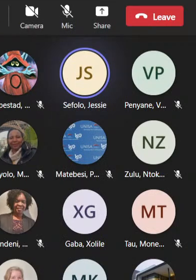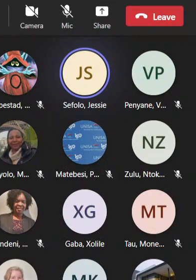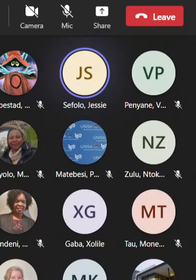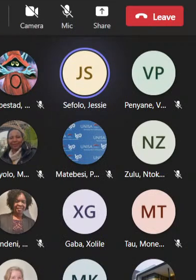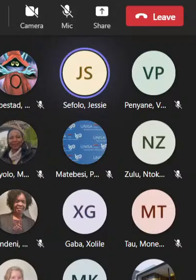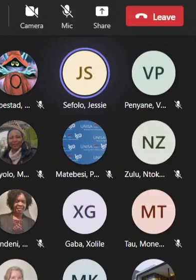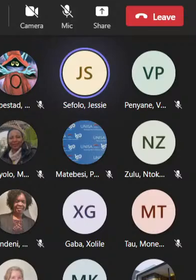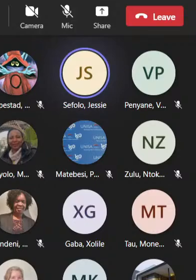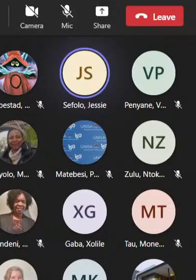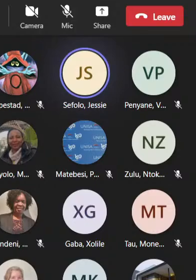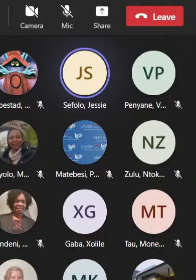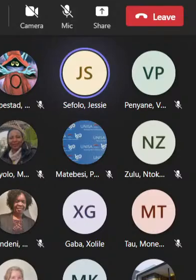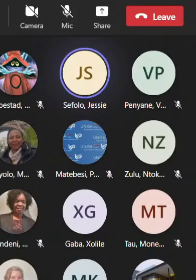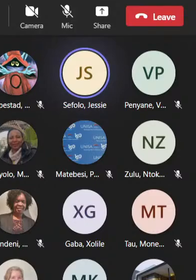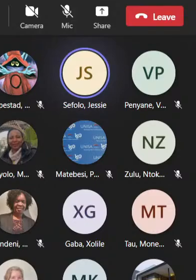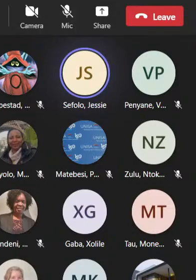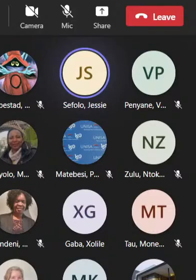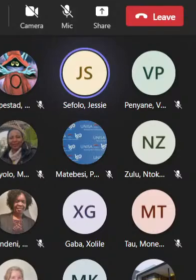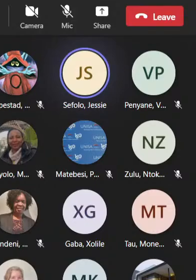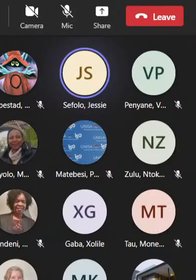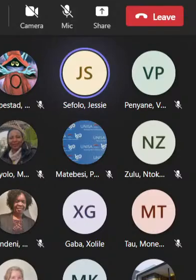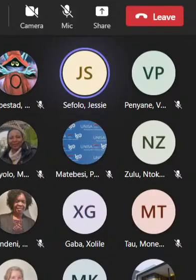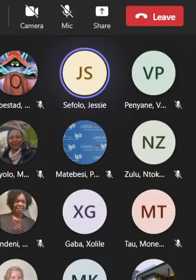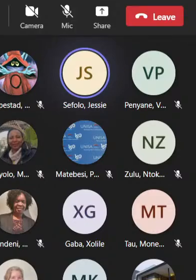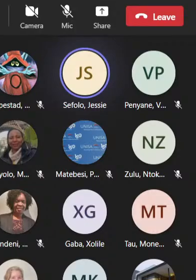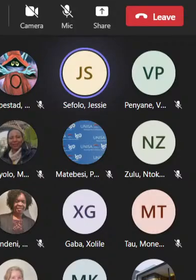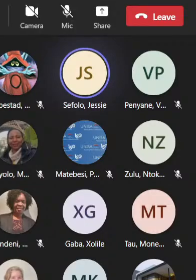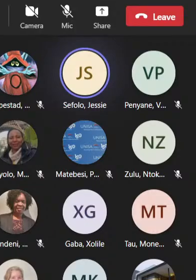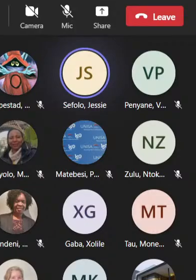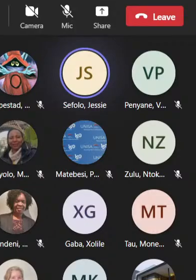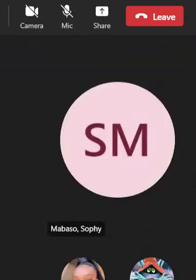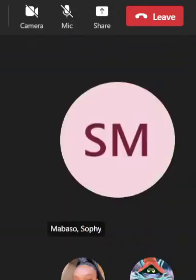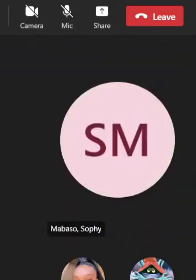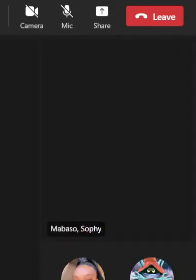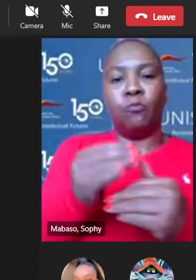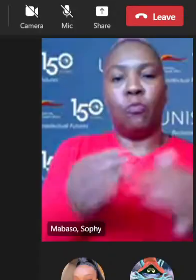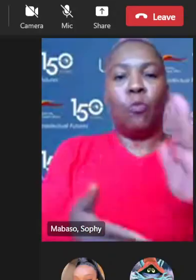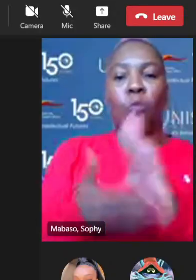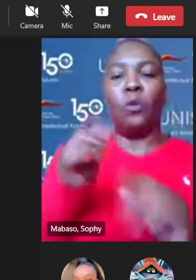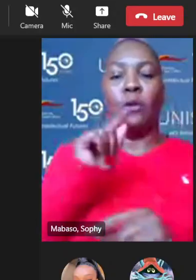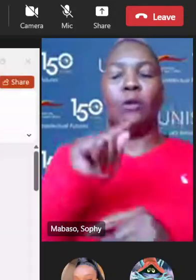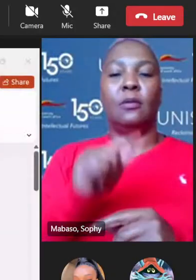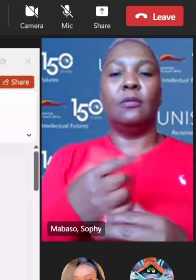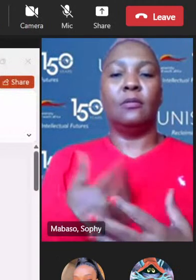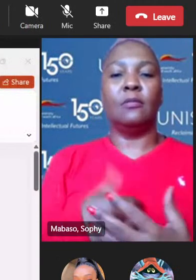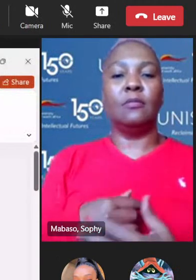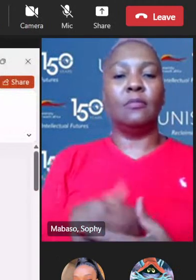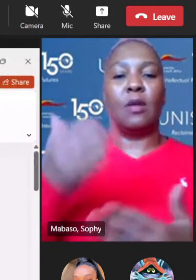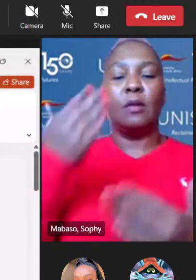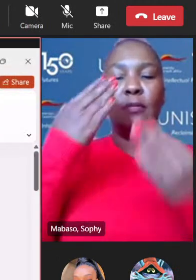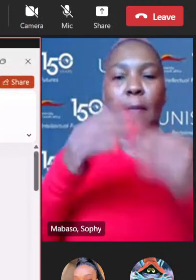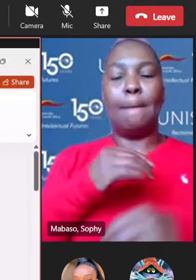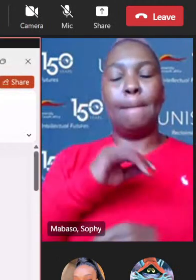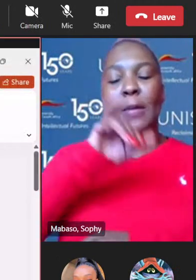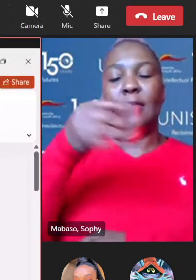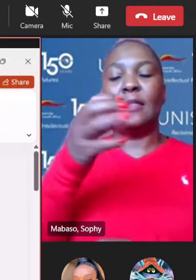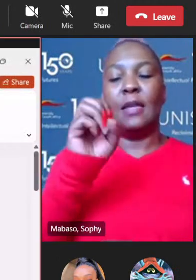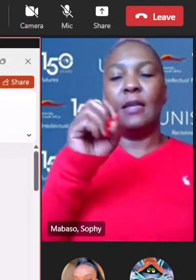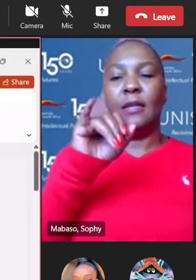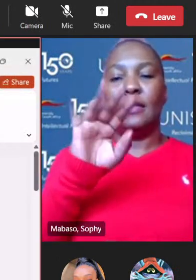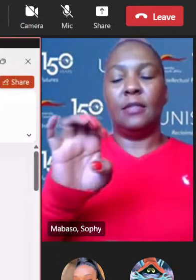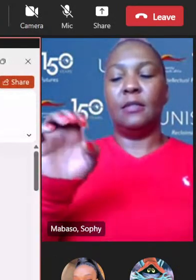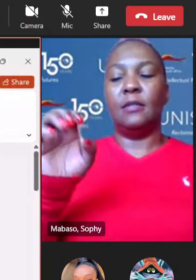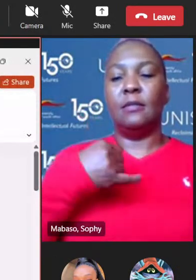everything just hung, but I am almost there. Good afternoon, colleagues. My name is Jessie Sifulu. I am